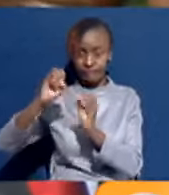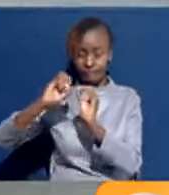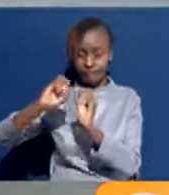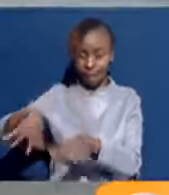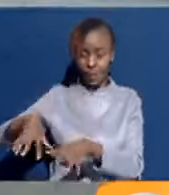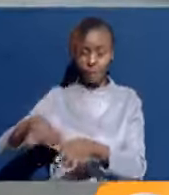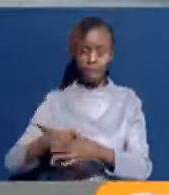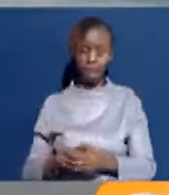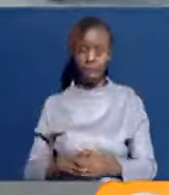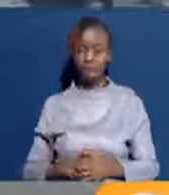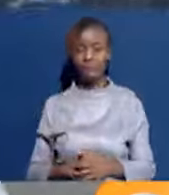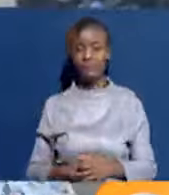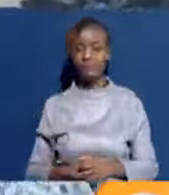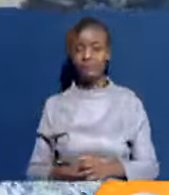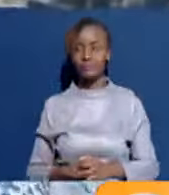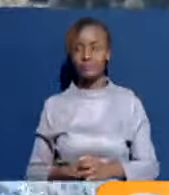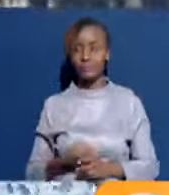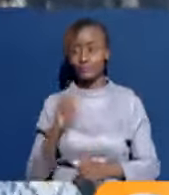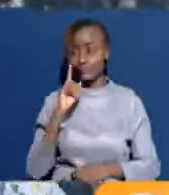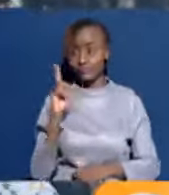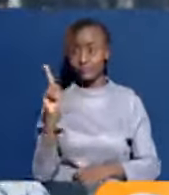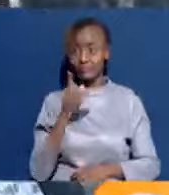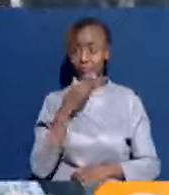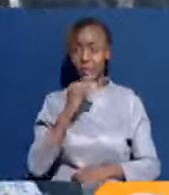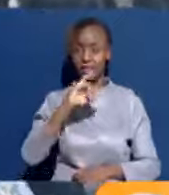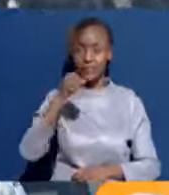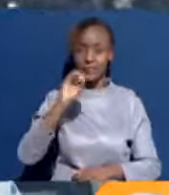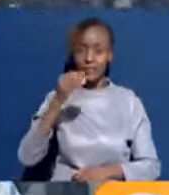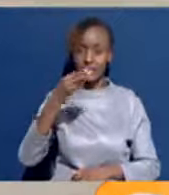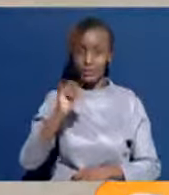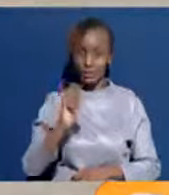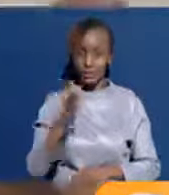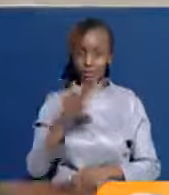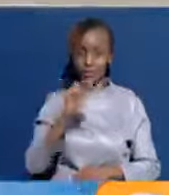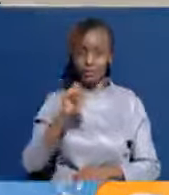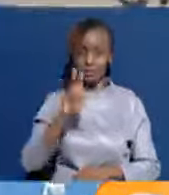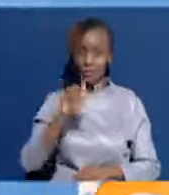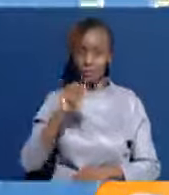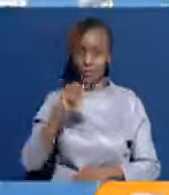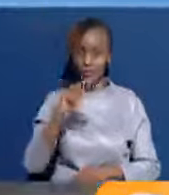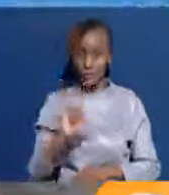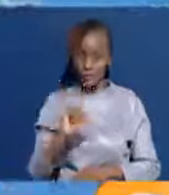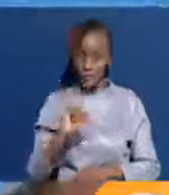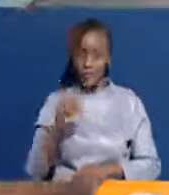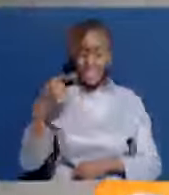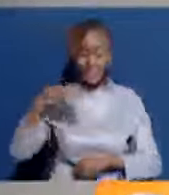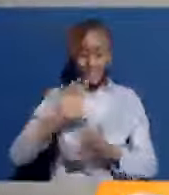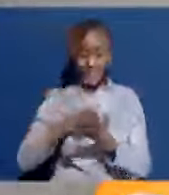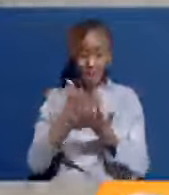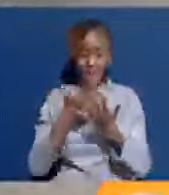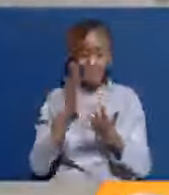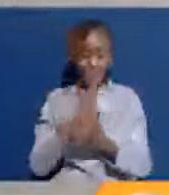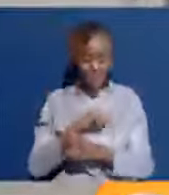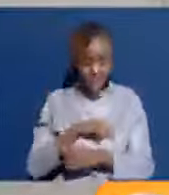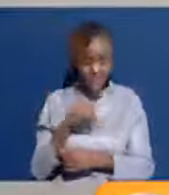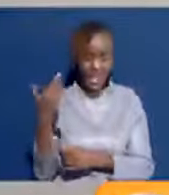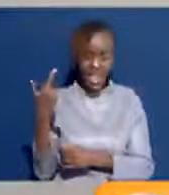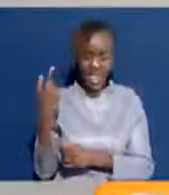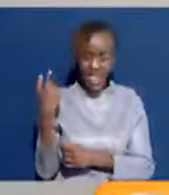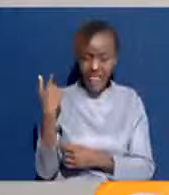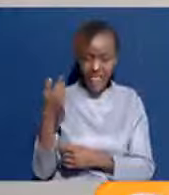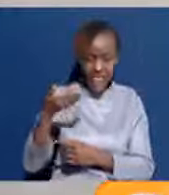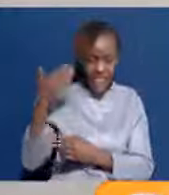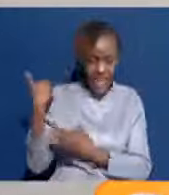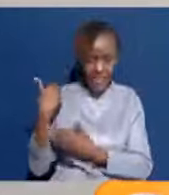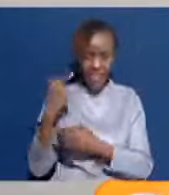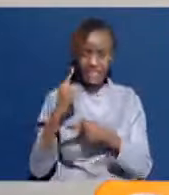of. John Mwangi, who had applied for his passport in October 2022, was relieved after he got